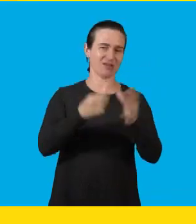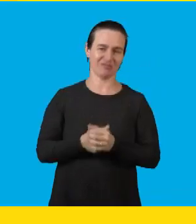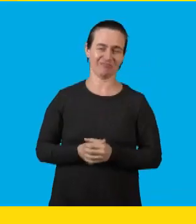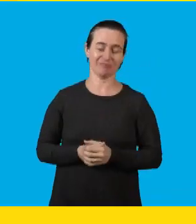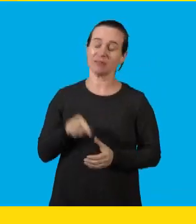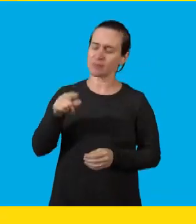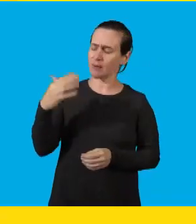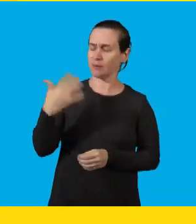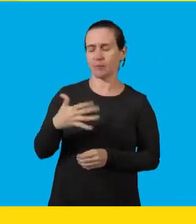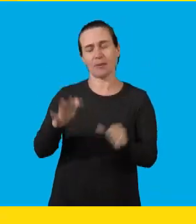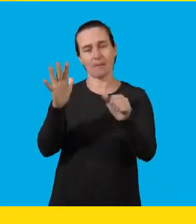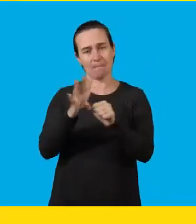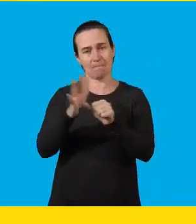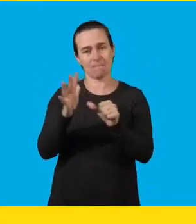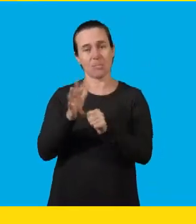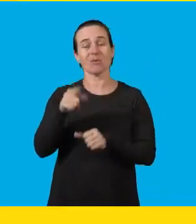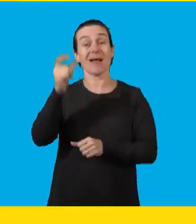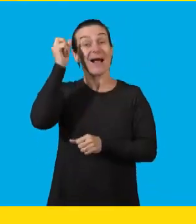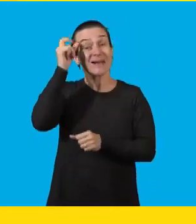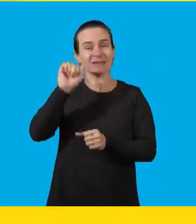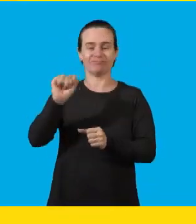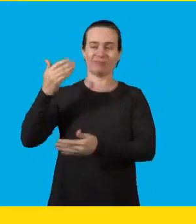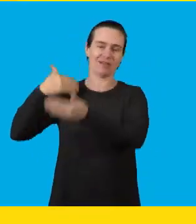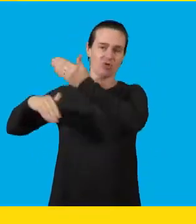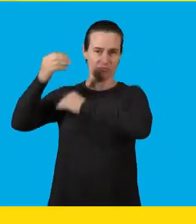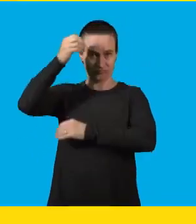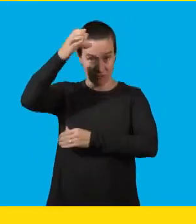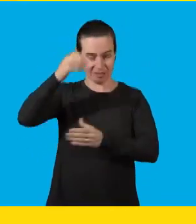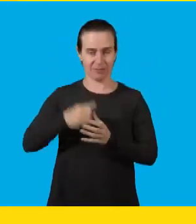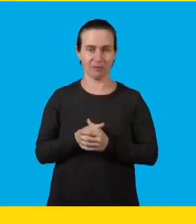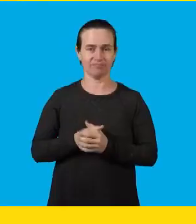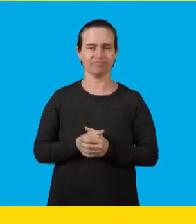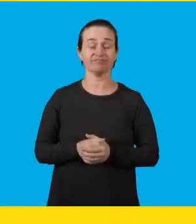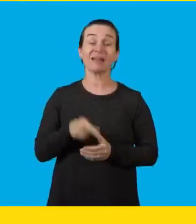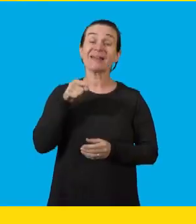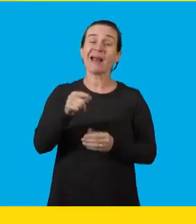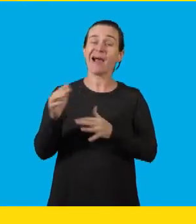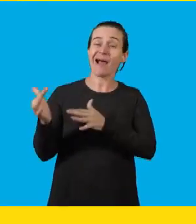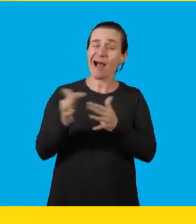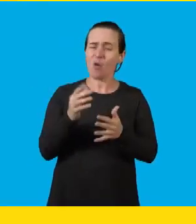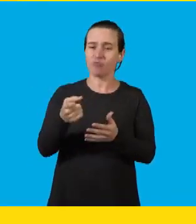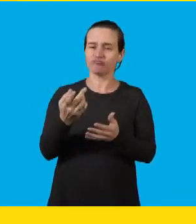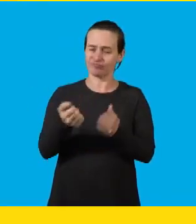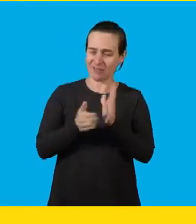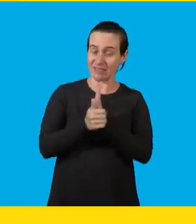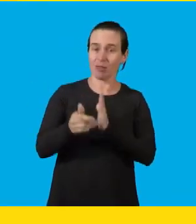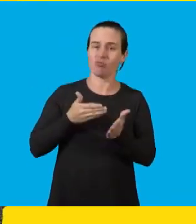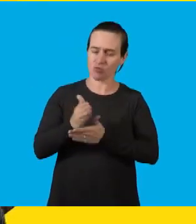very, very important to understand your historical concepts, and that will come from the studying as well.